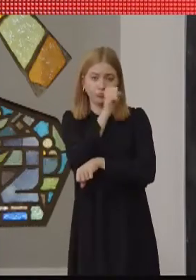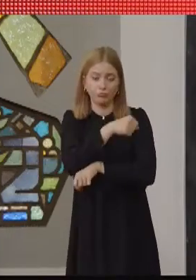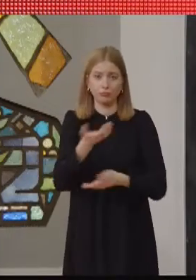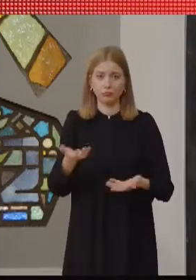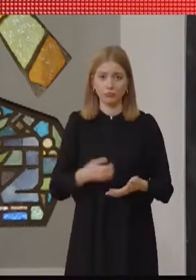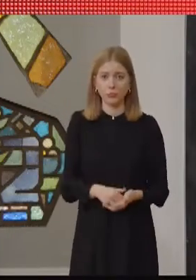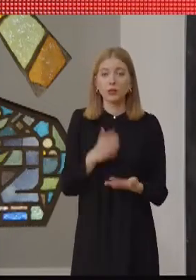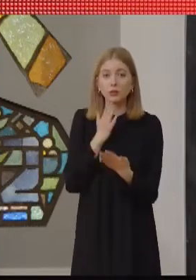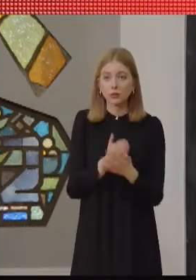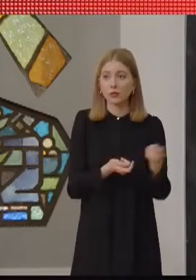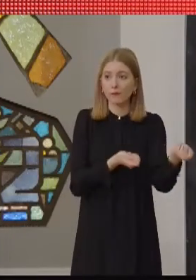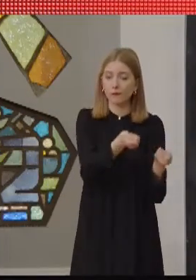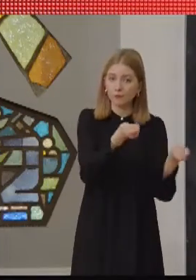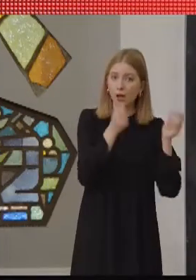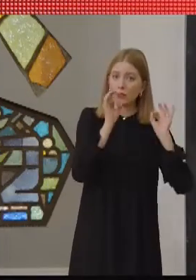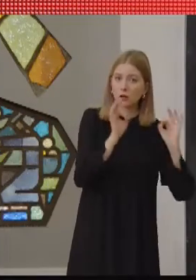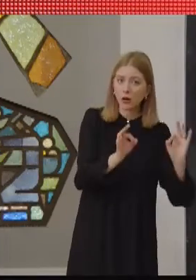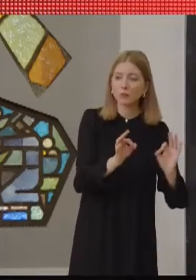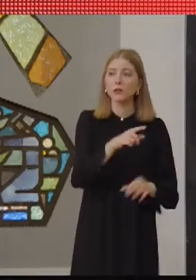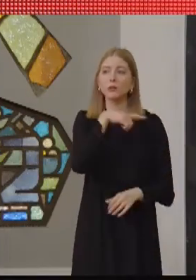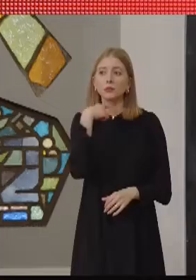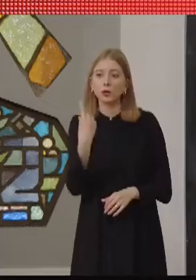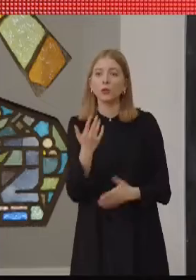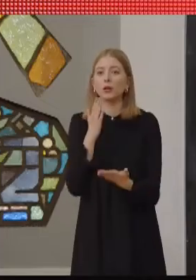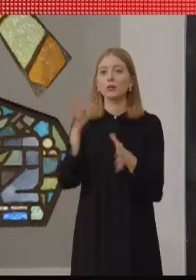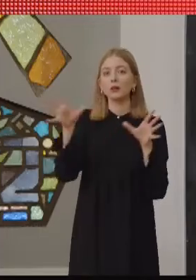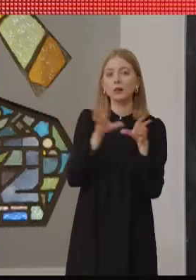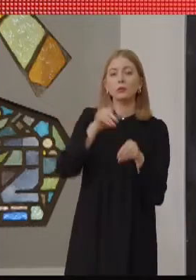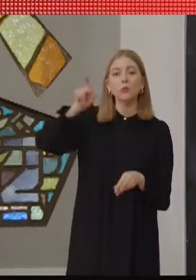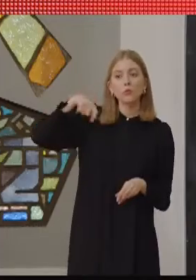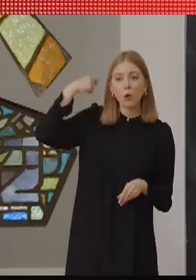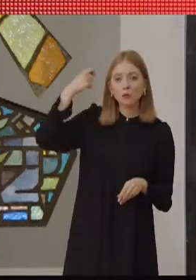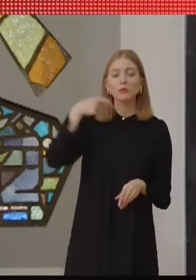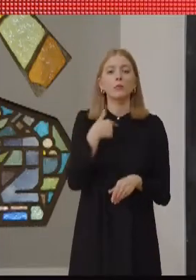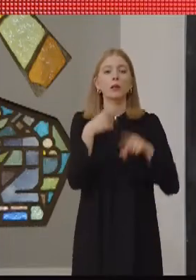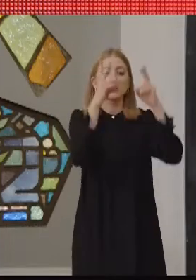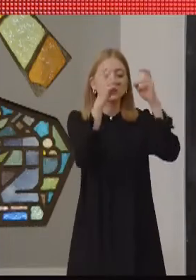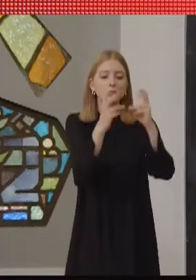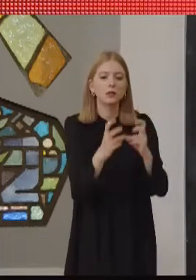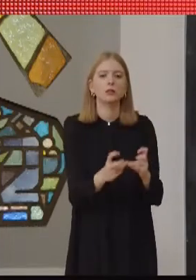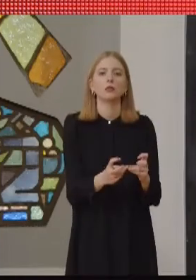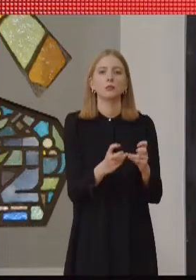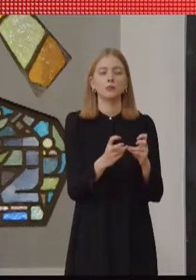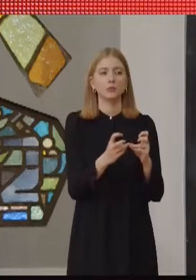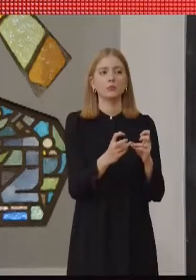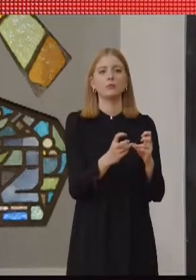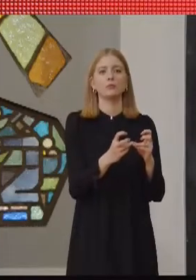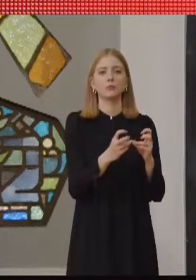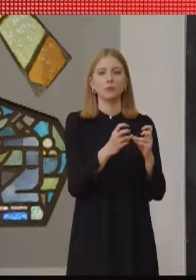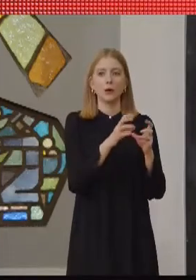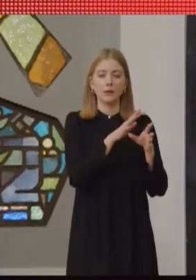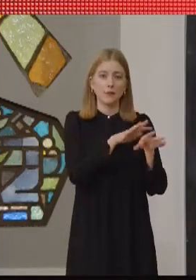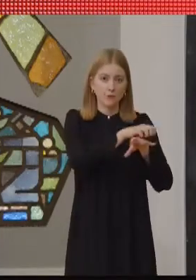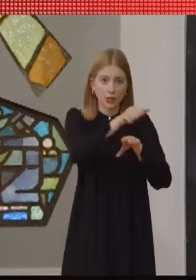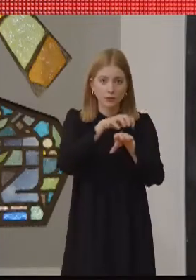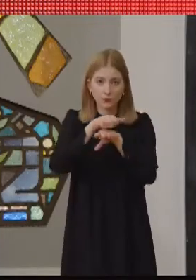NGOs that have a correct dialect. Also, I need dialogue with the scientists.